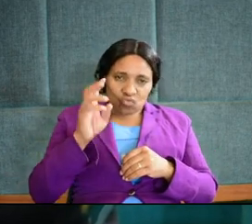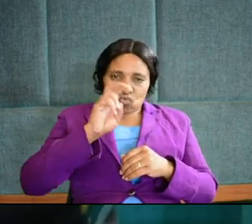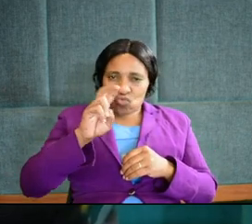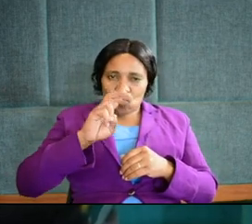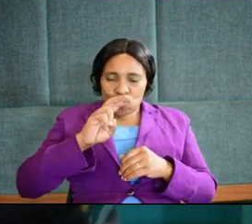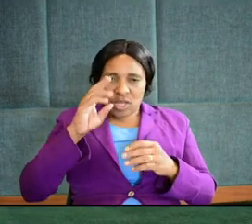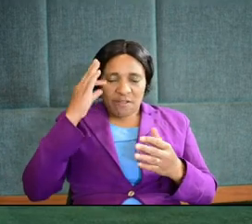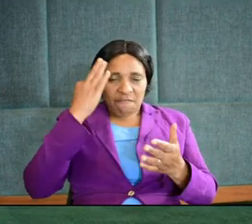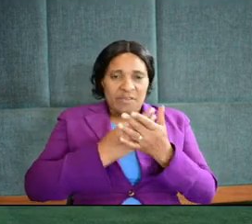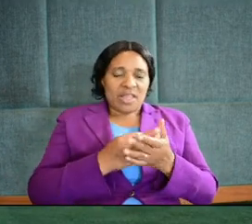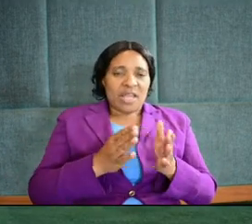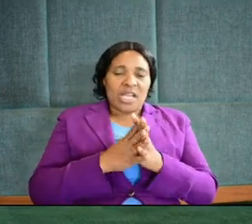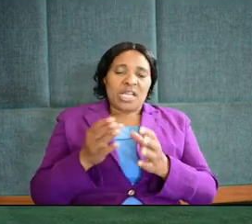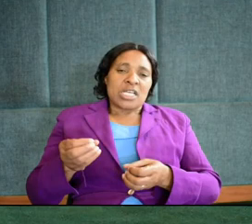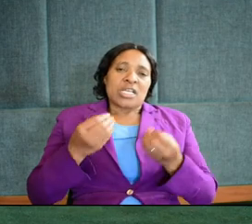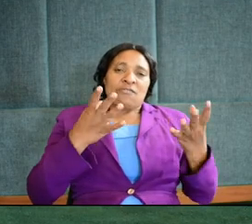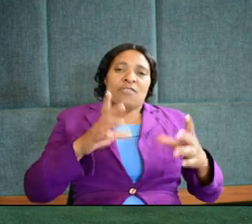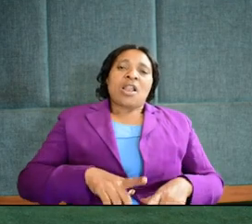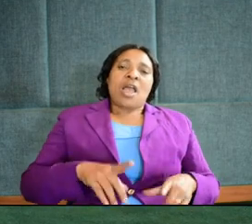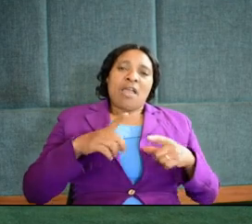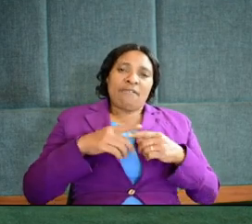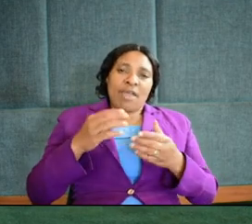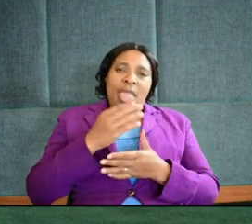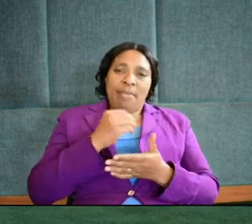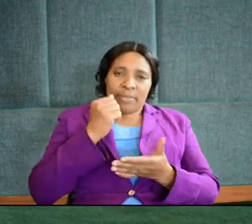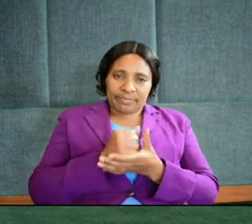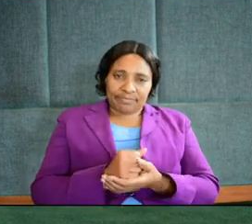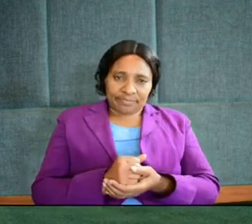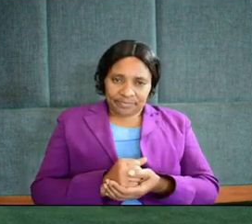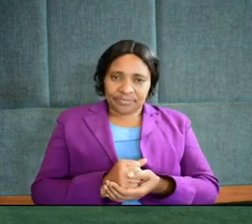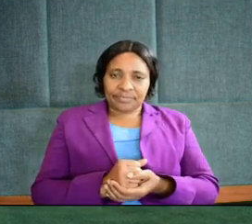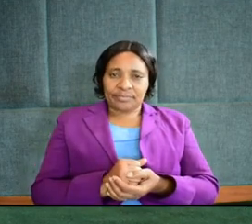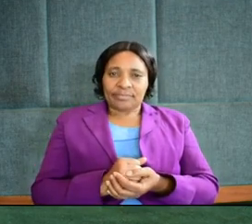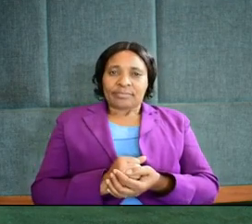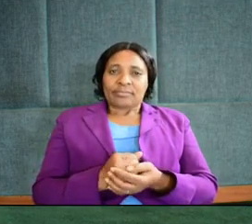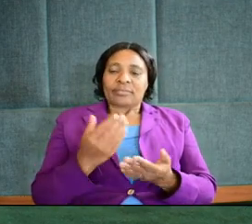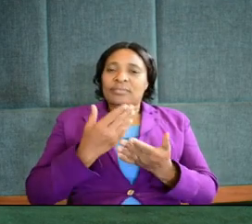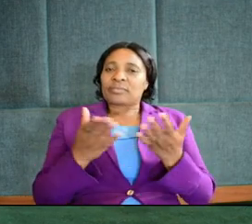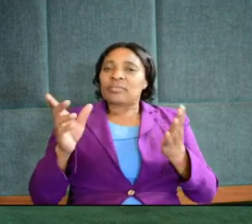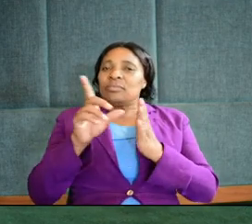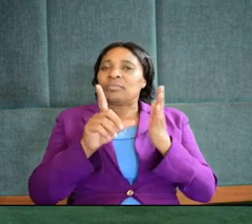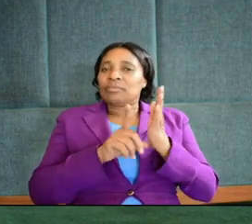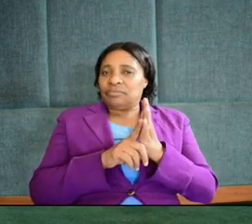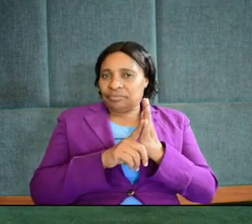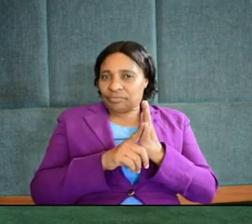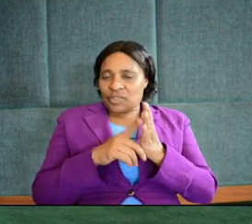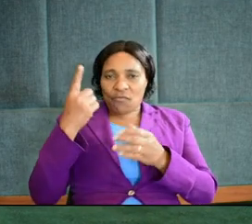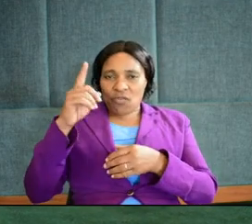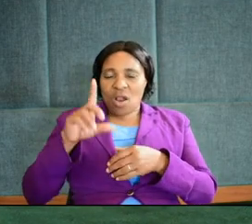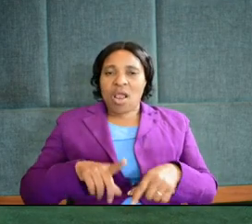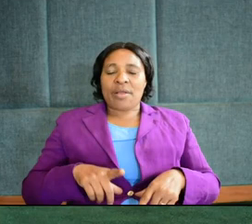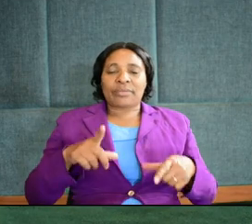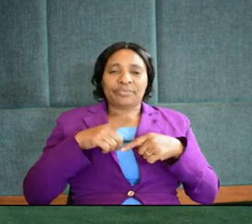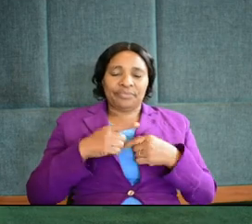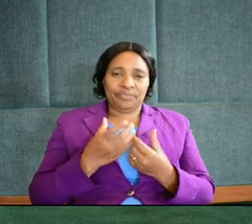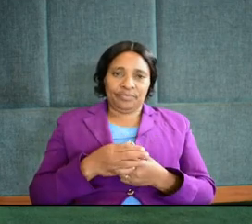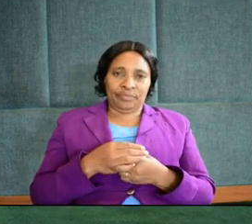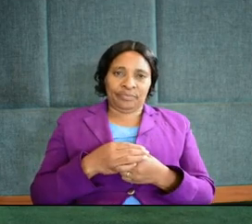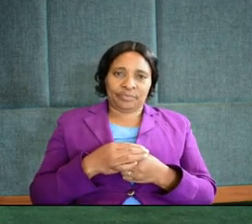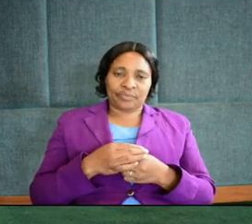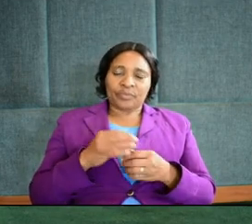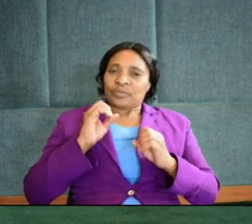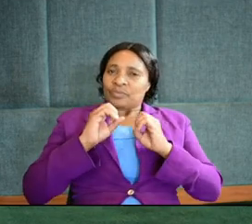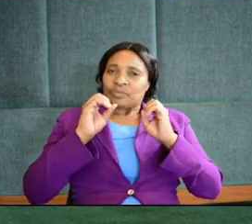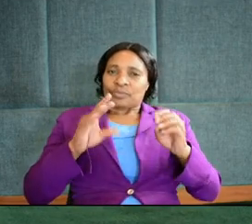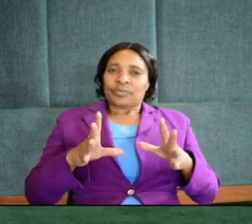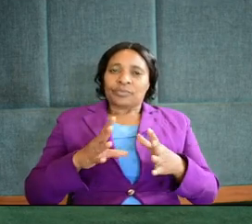us life. Amen. Silas, any lessons for life? Okay, I